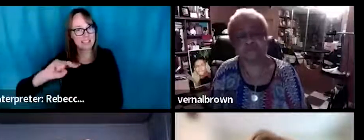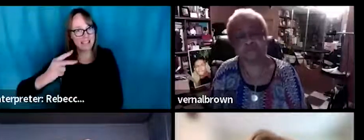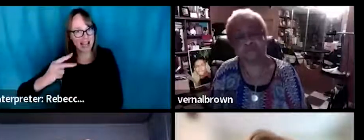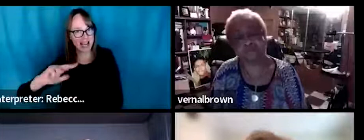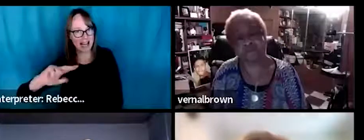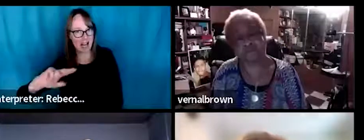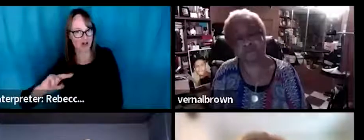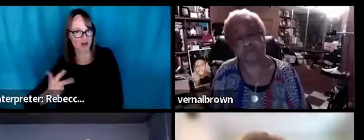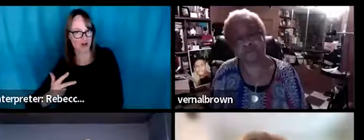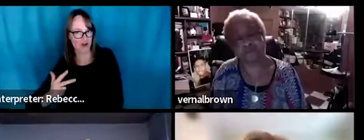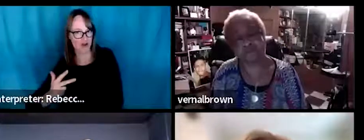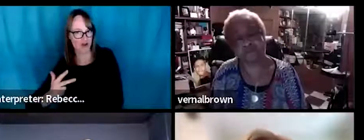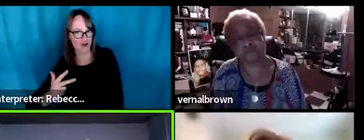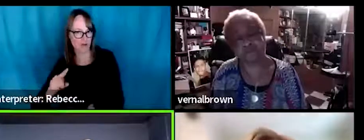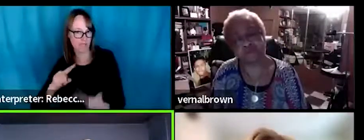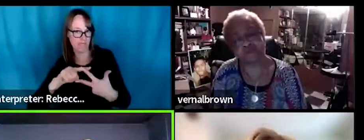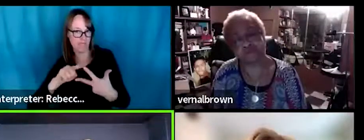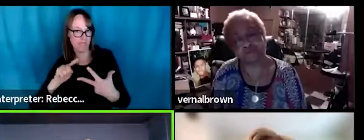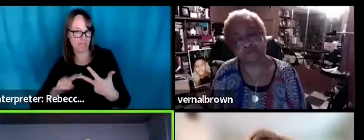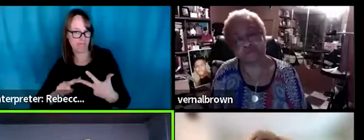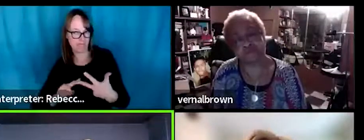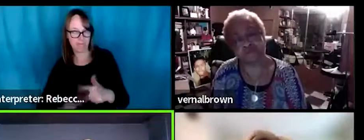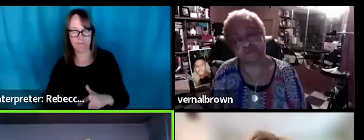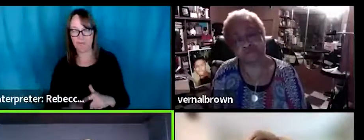in this presentation. I second.